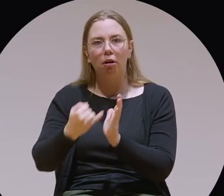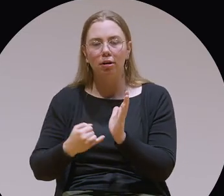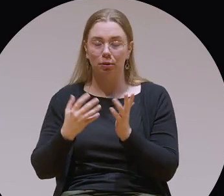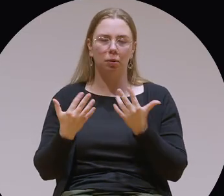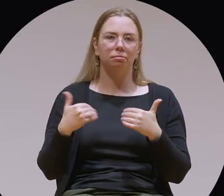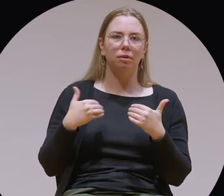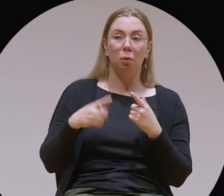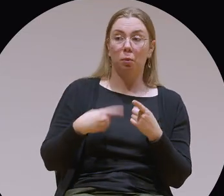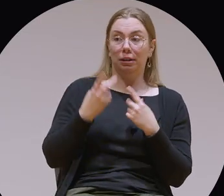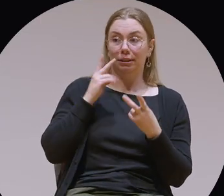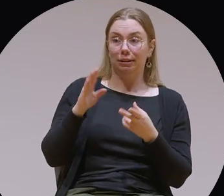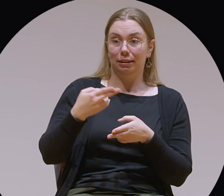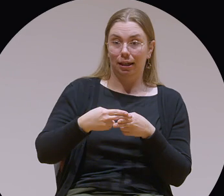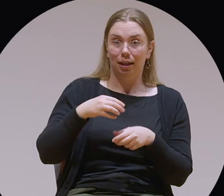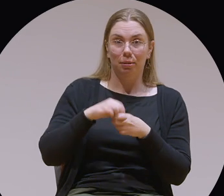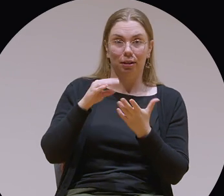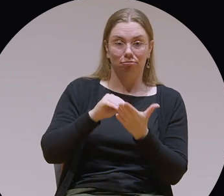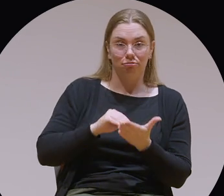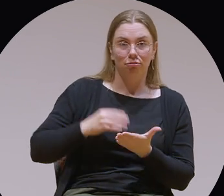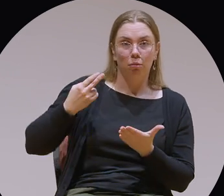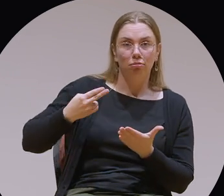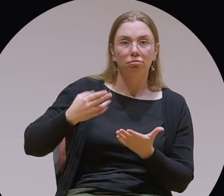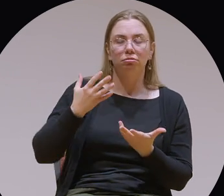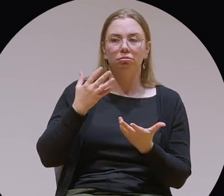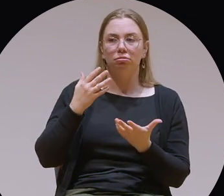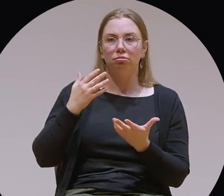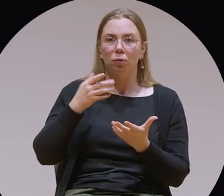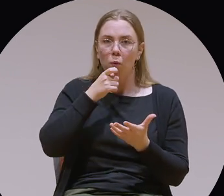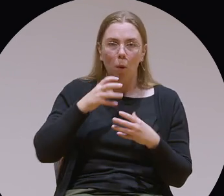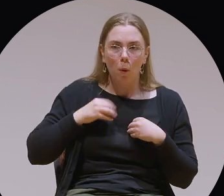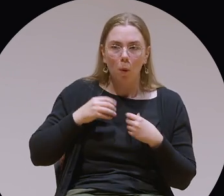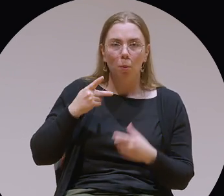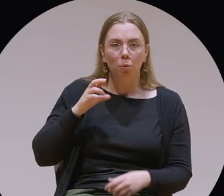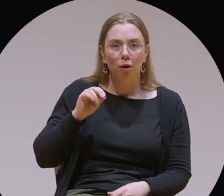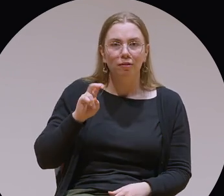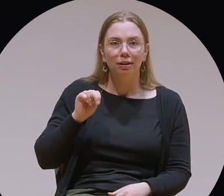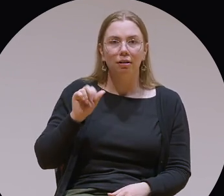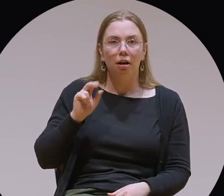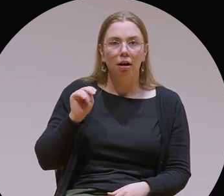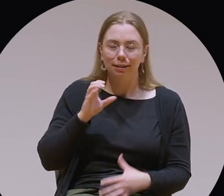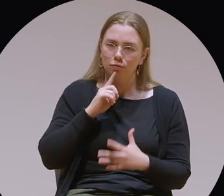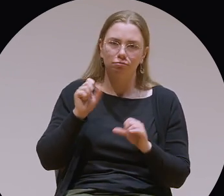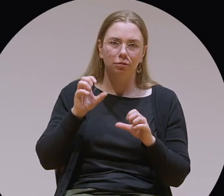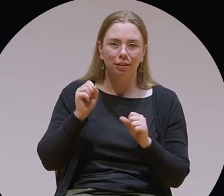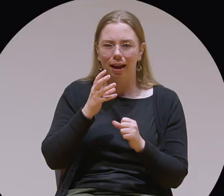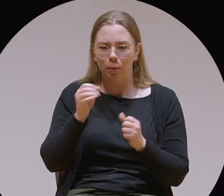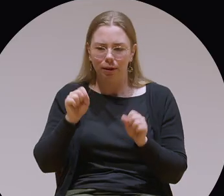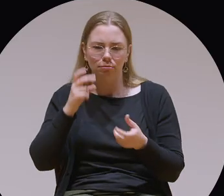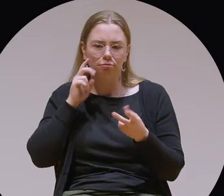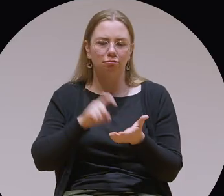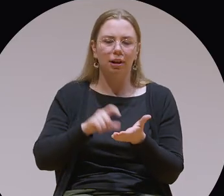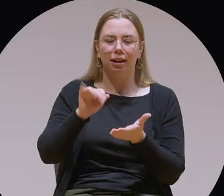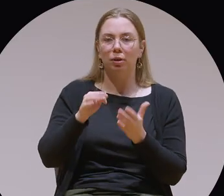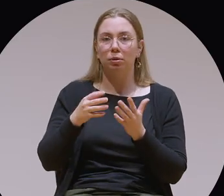name in a provenance, I'm incredibly focused to try and make sure that if he owned it, then it was not looted in World War II, and if it was looted,